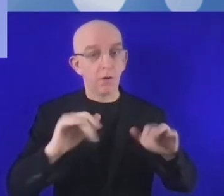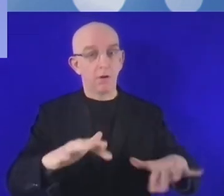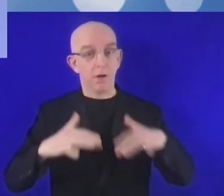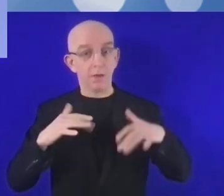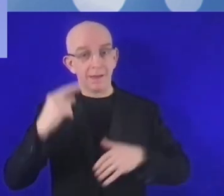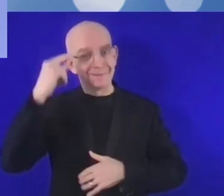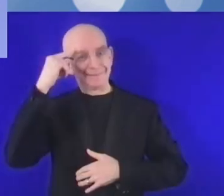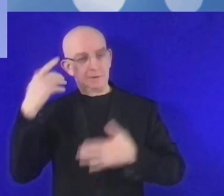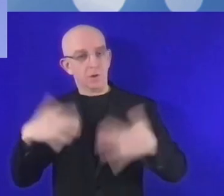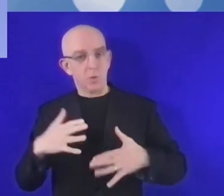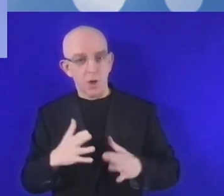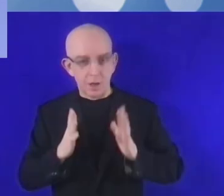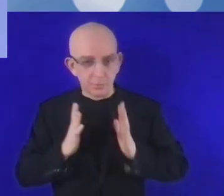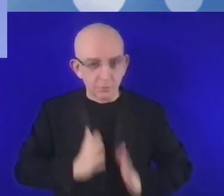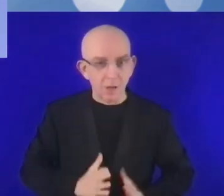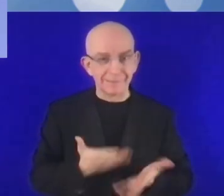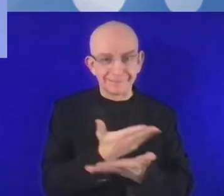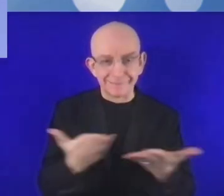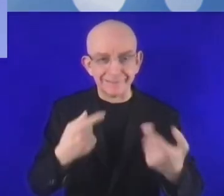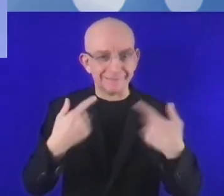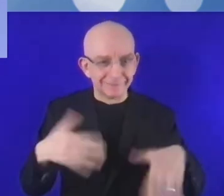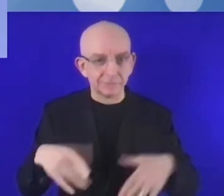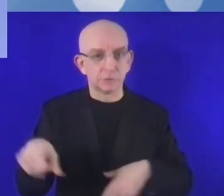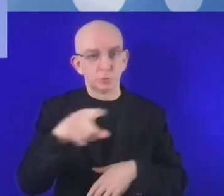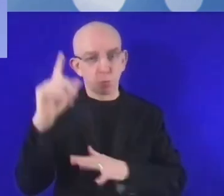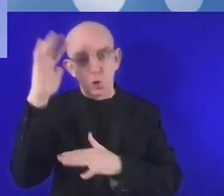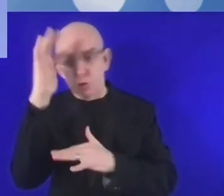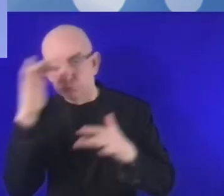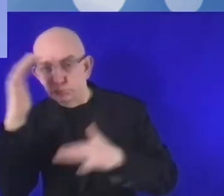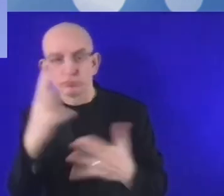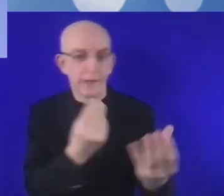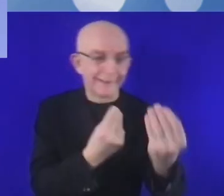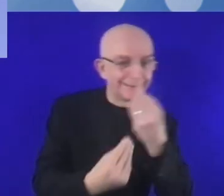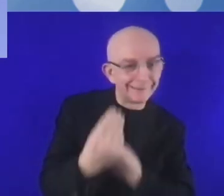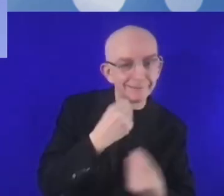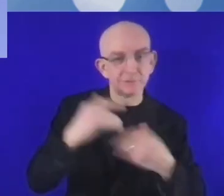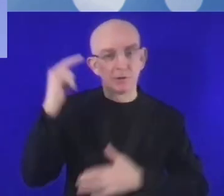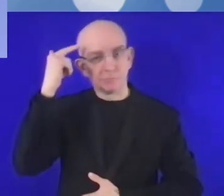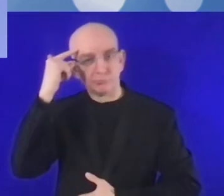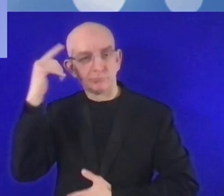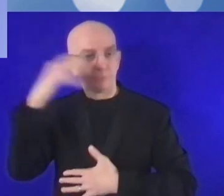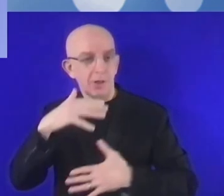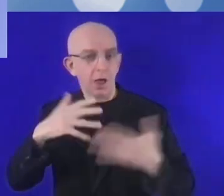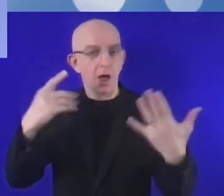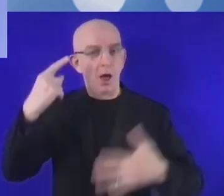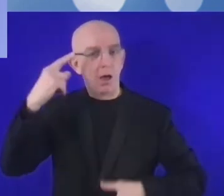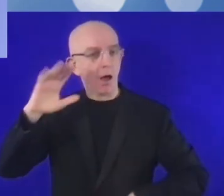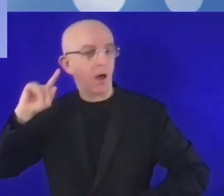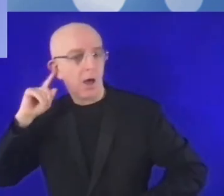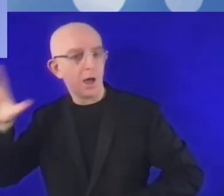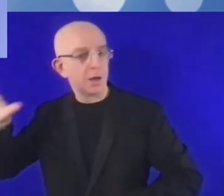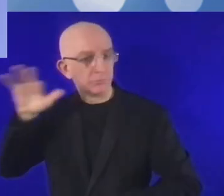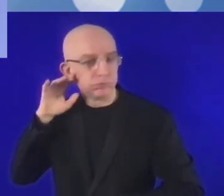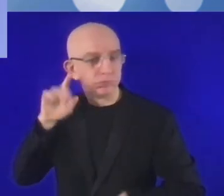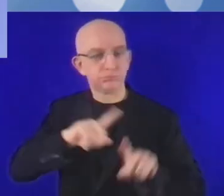has a direct influence on how our DNA blueprint is being used in order to make proteins. And